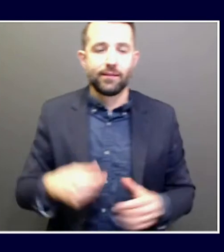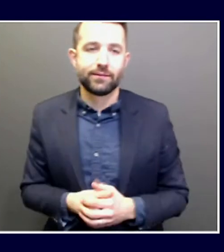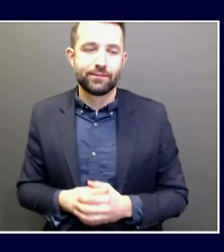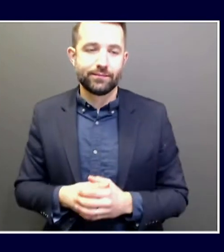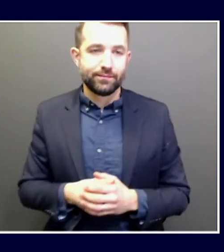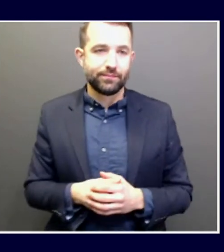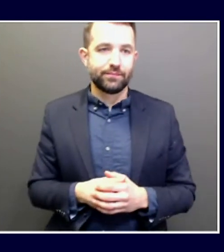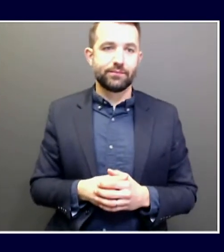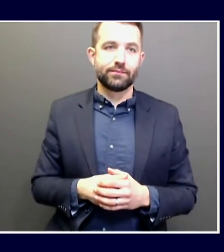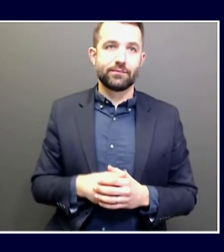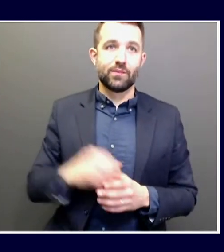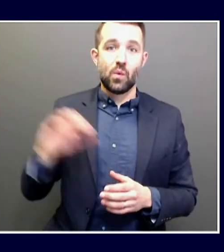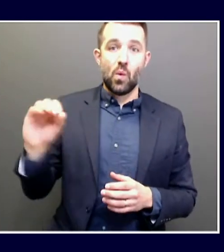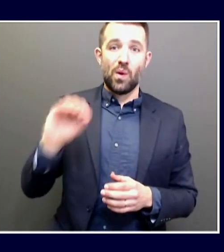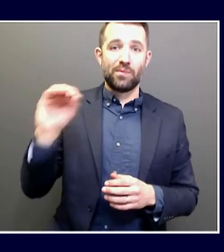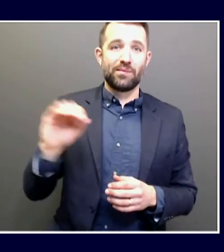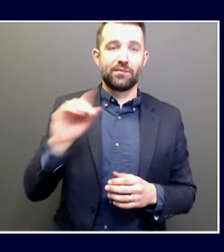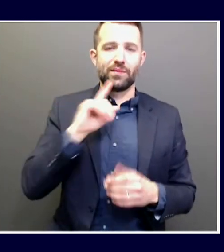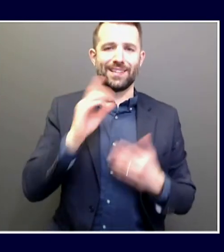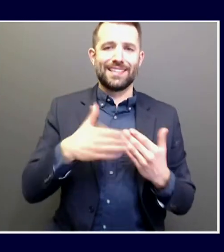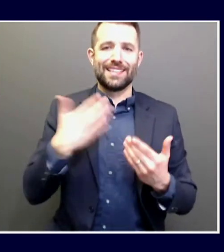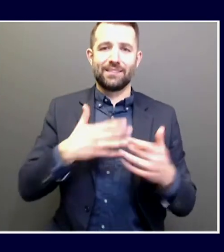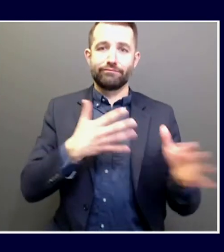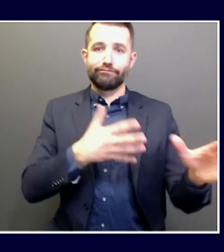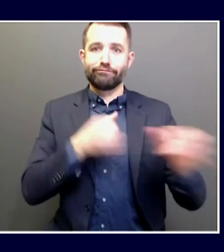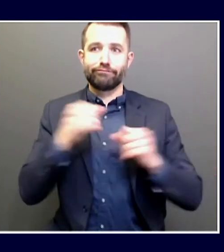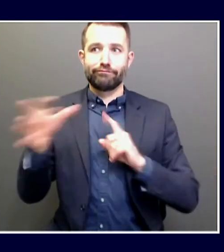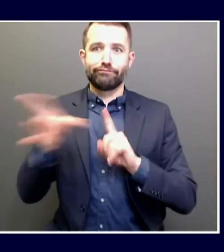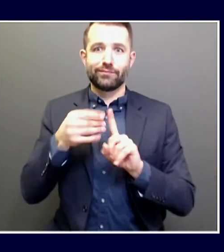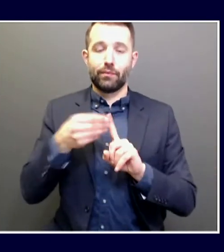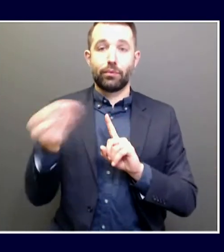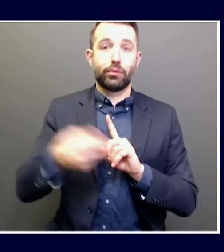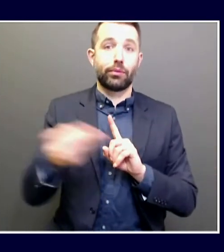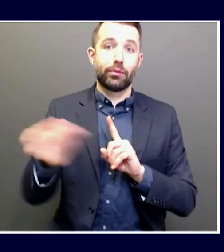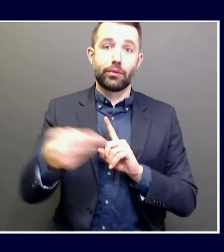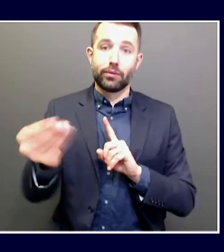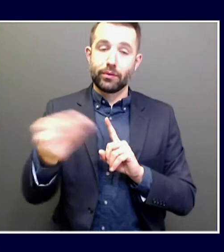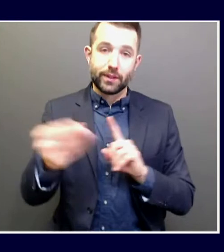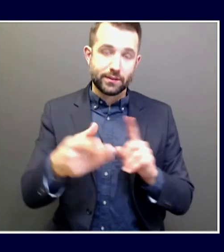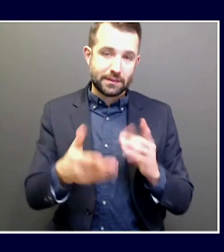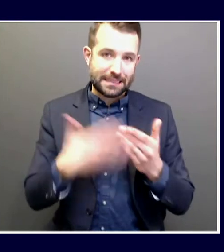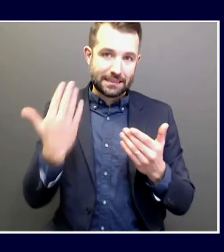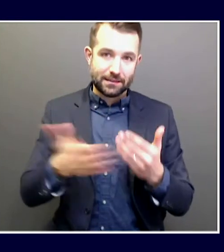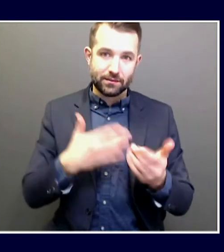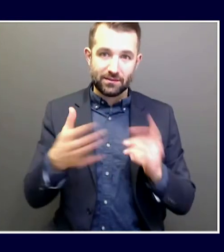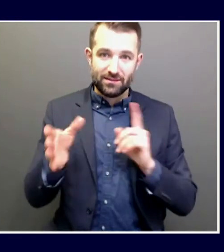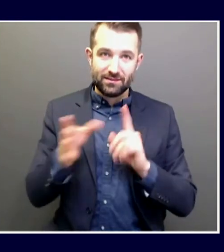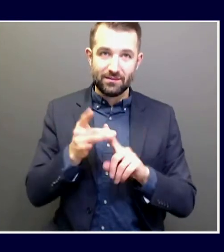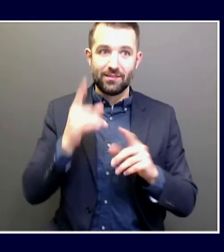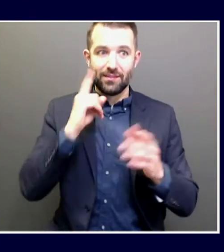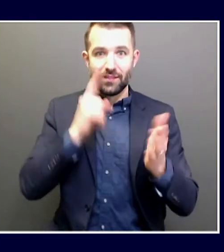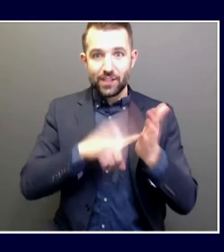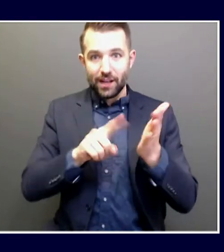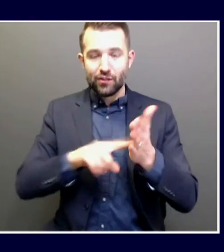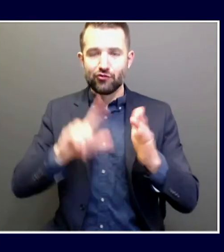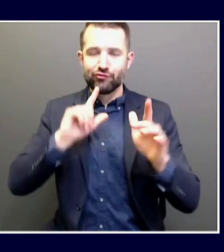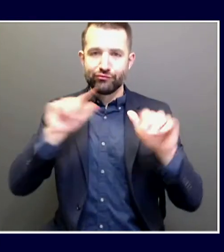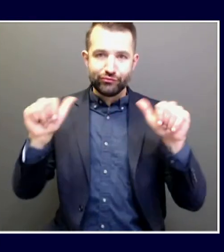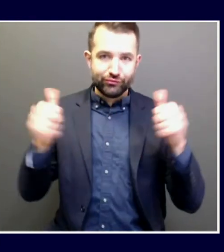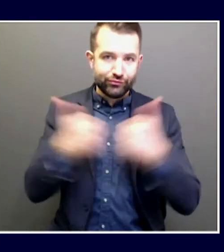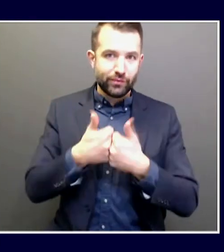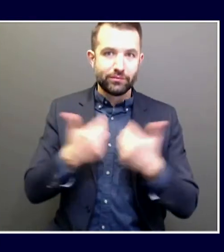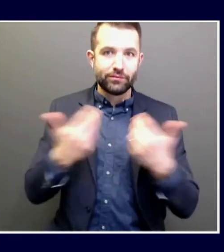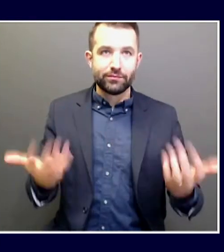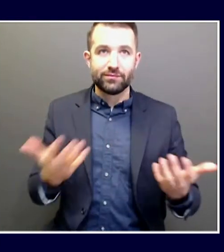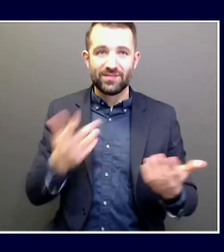contagiousness, given how quickly that train moves, contact tracing in this day and age is not, it's difficult for it to keep up in school settings.